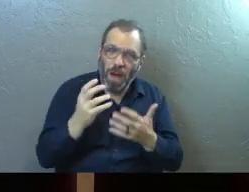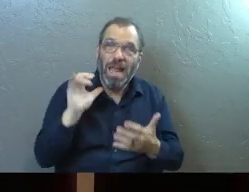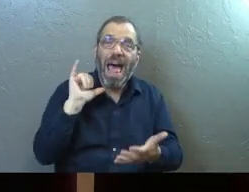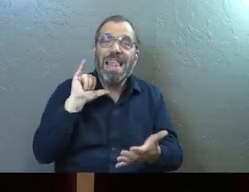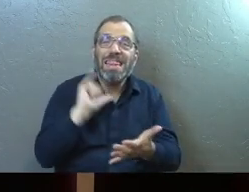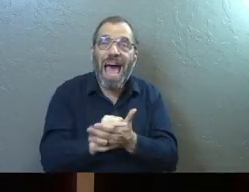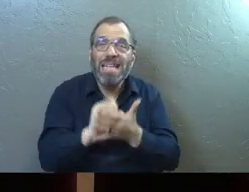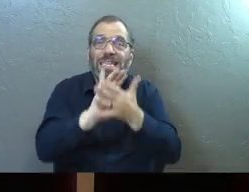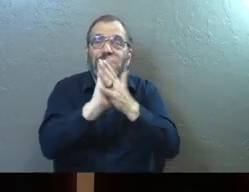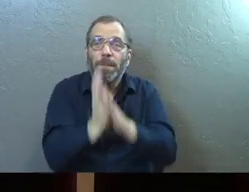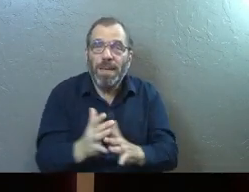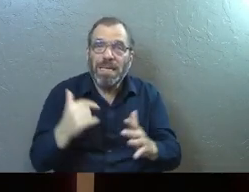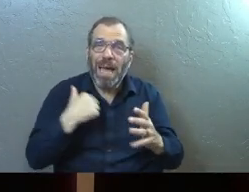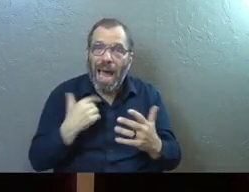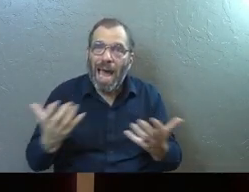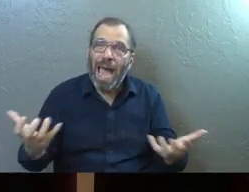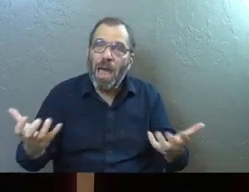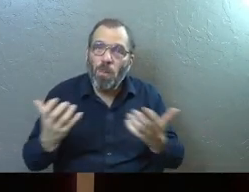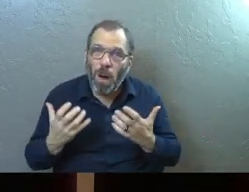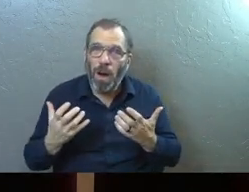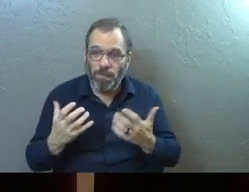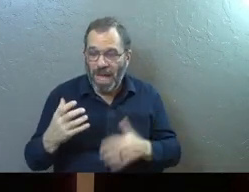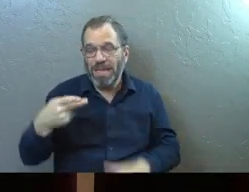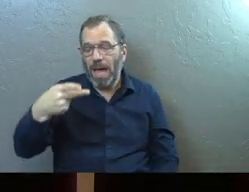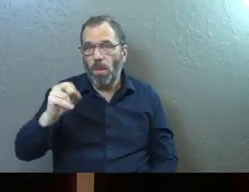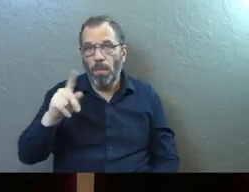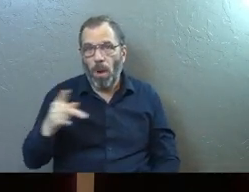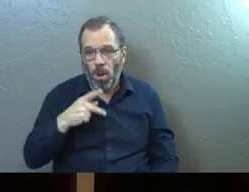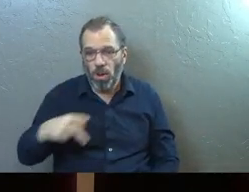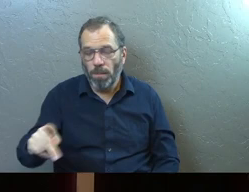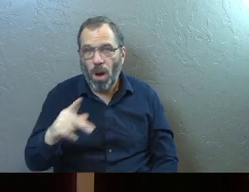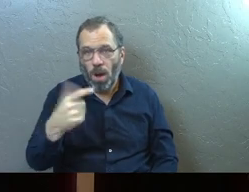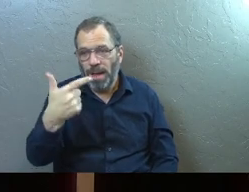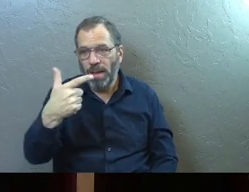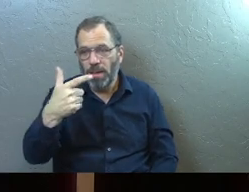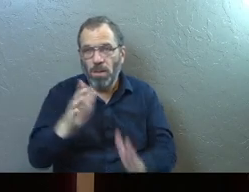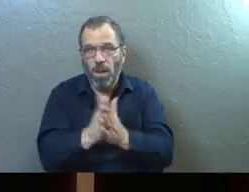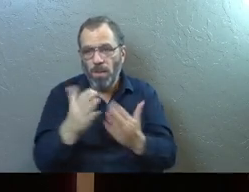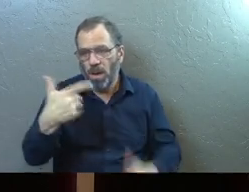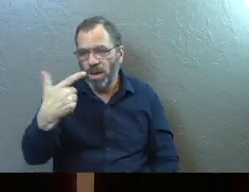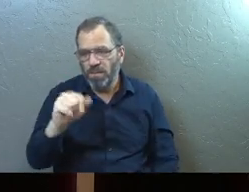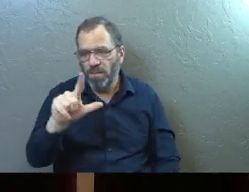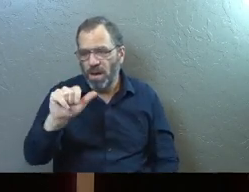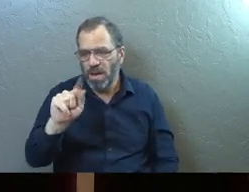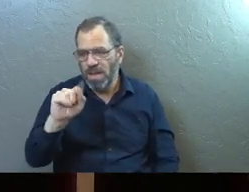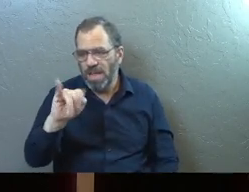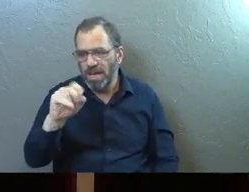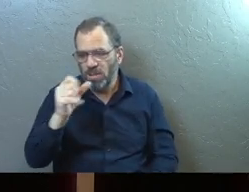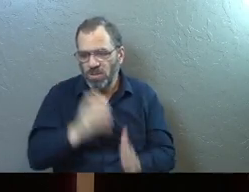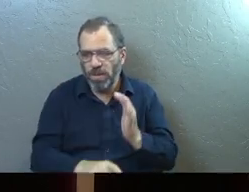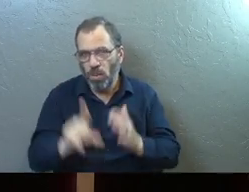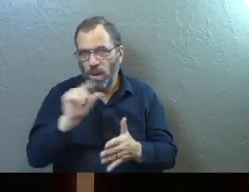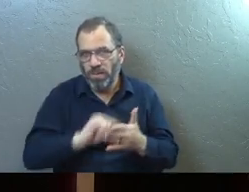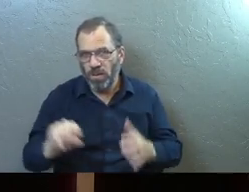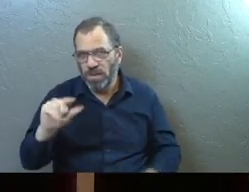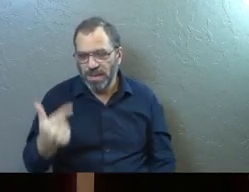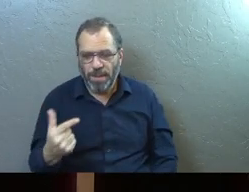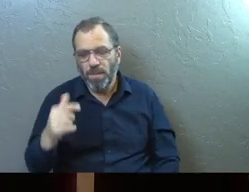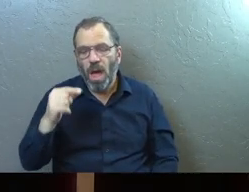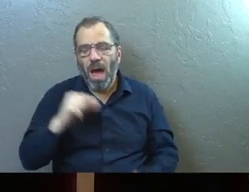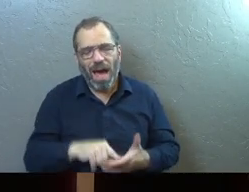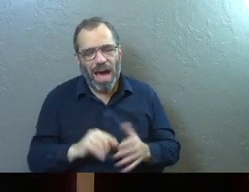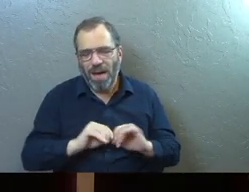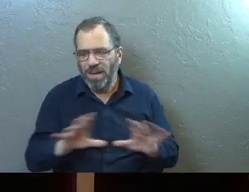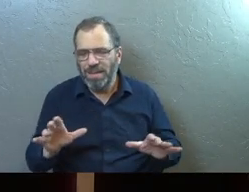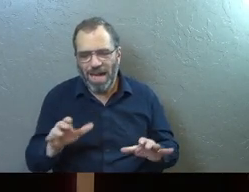the peace that I want. And Paul, in the book of Galatians, he has this awesome line. He says this in Galatians 1:10. Obviously,